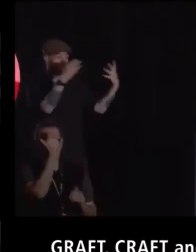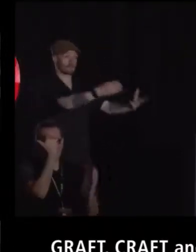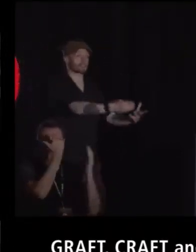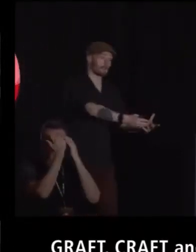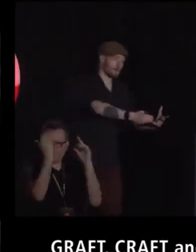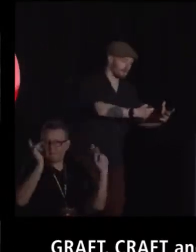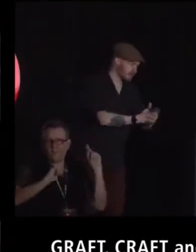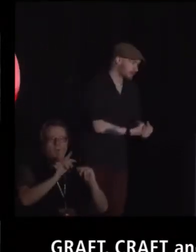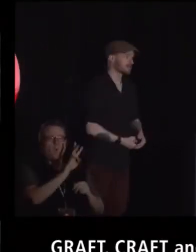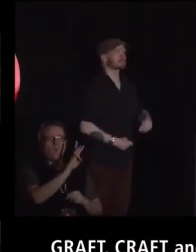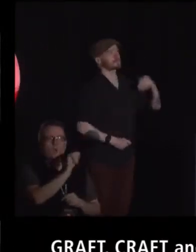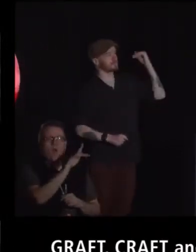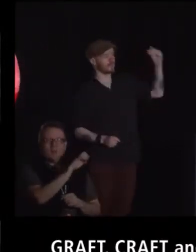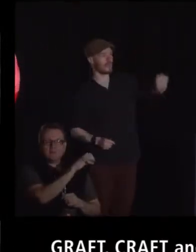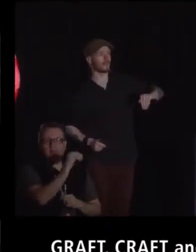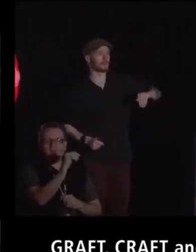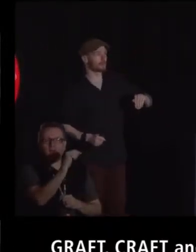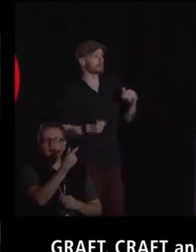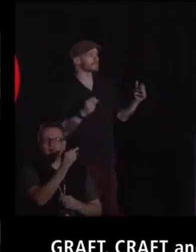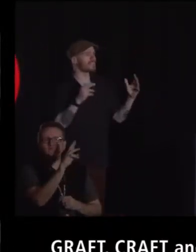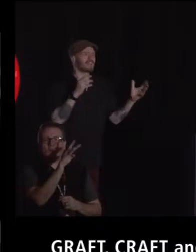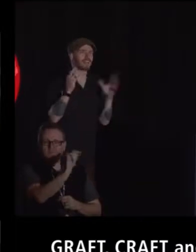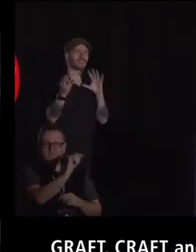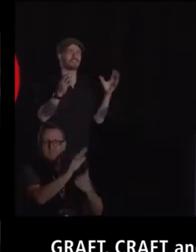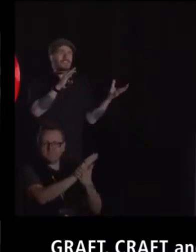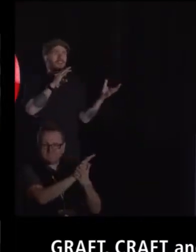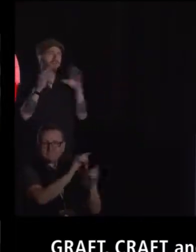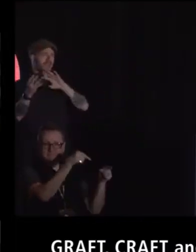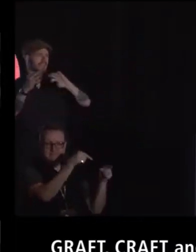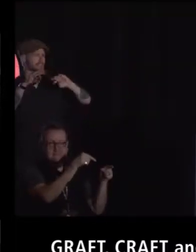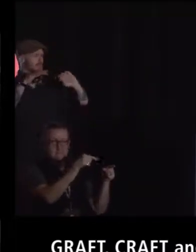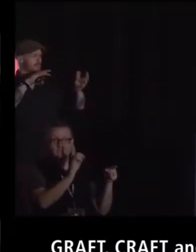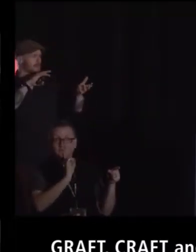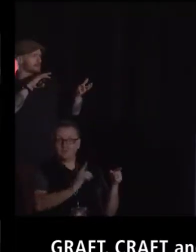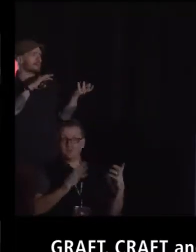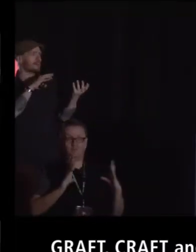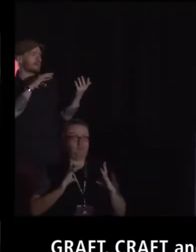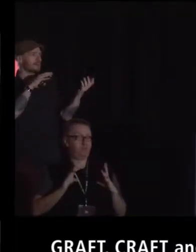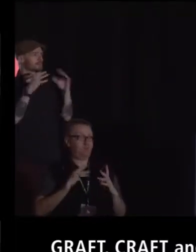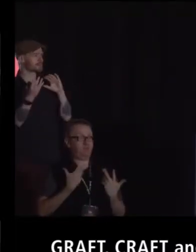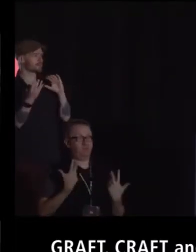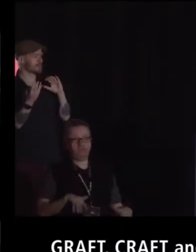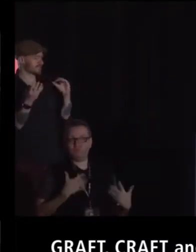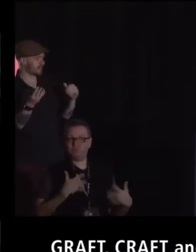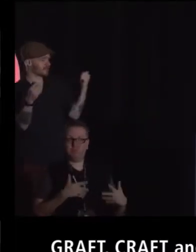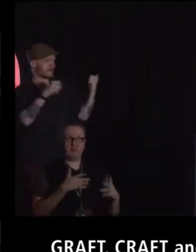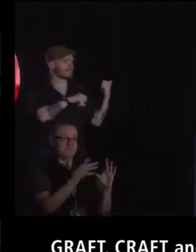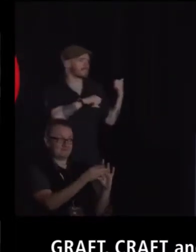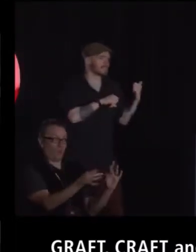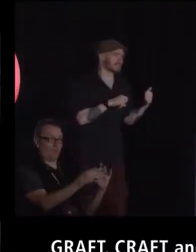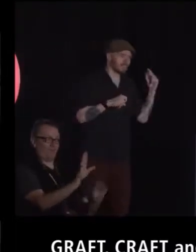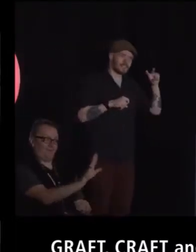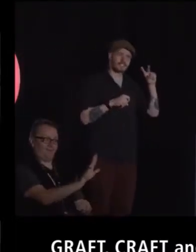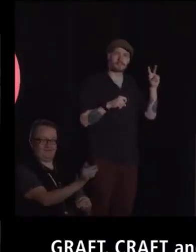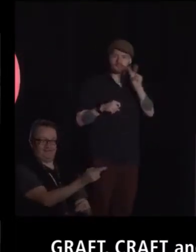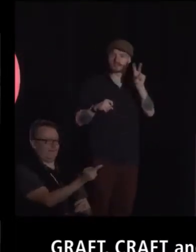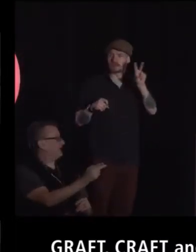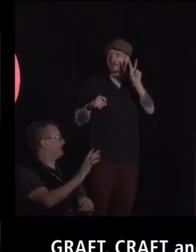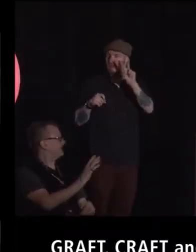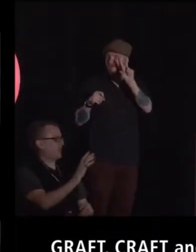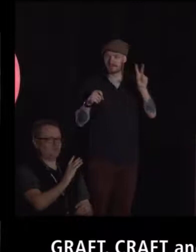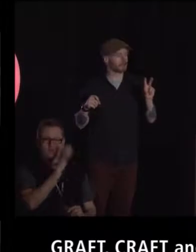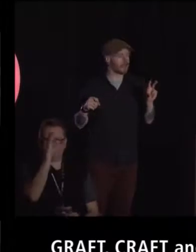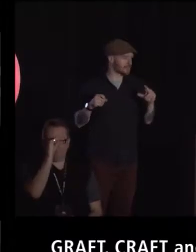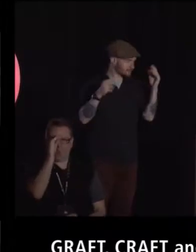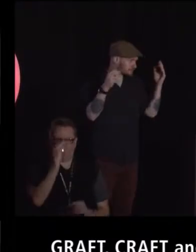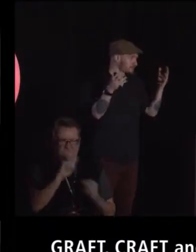known for, so they make Wallace and Gromit films. Which is an amazing sort of little story in itself, that basically these